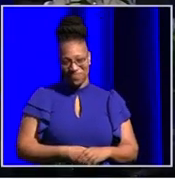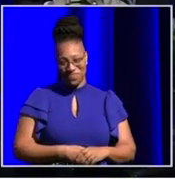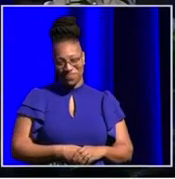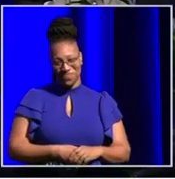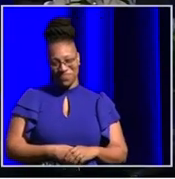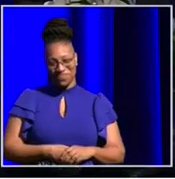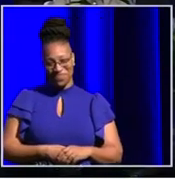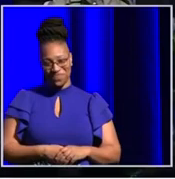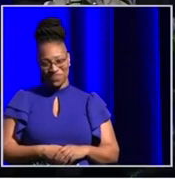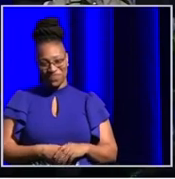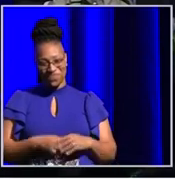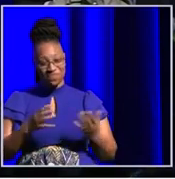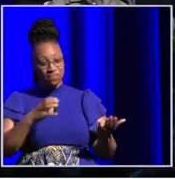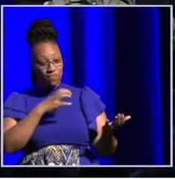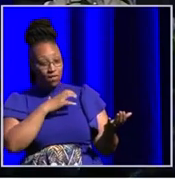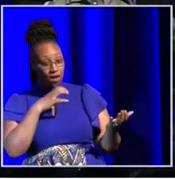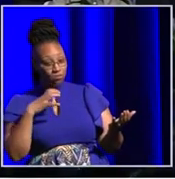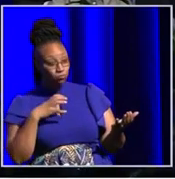Congresswoman Eleanor Holmes Norton,